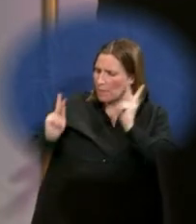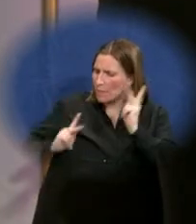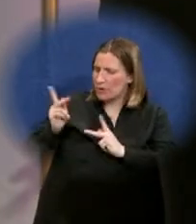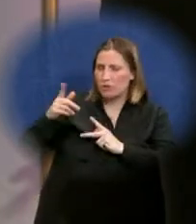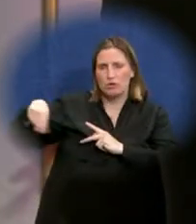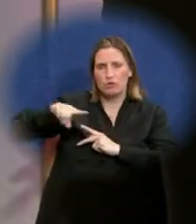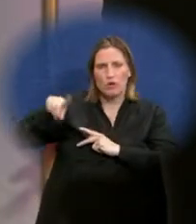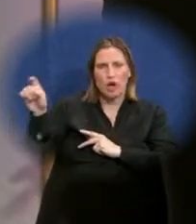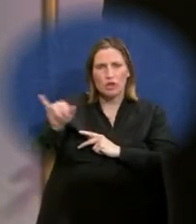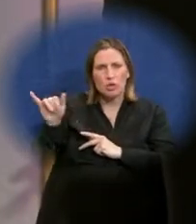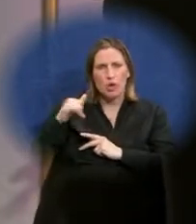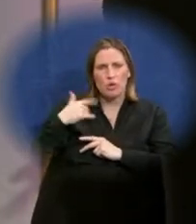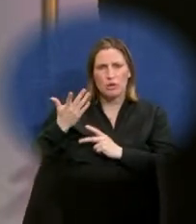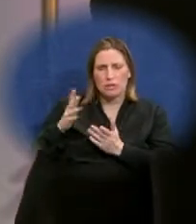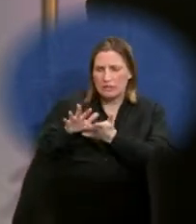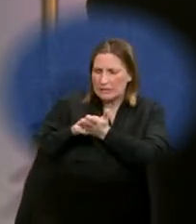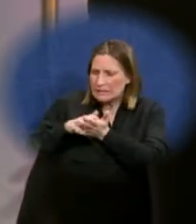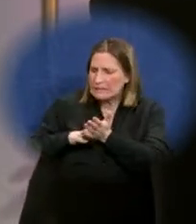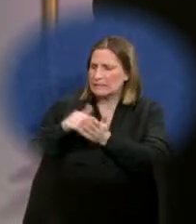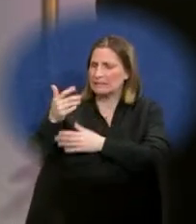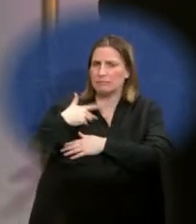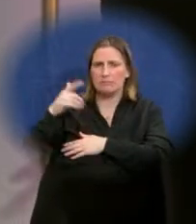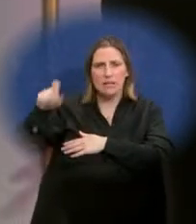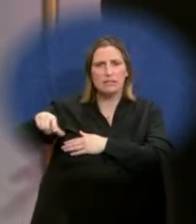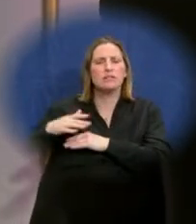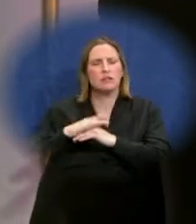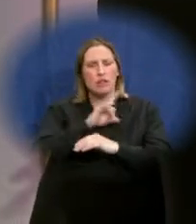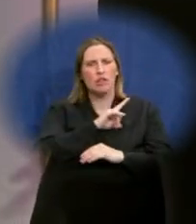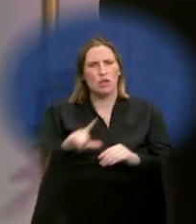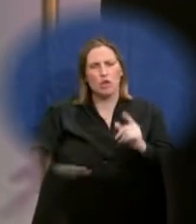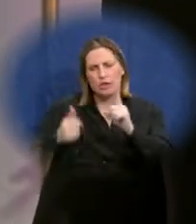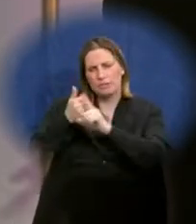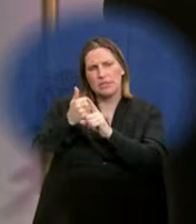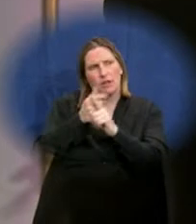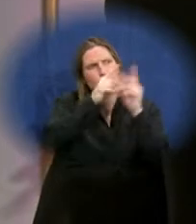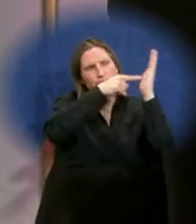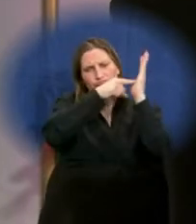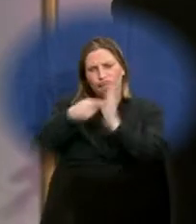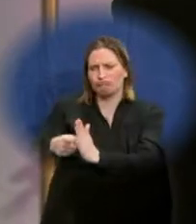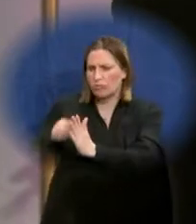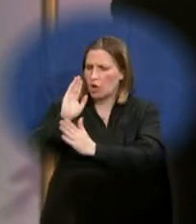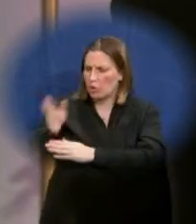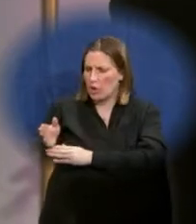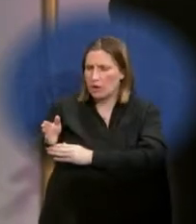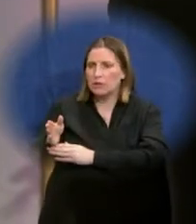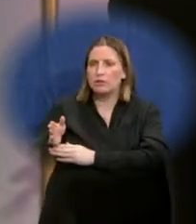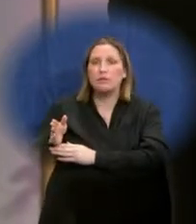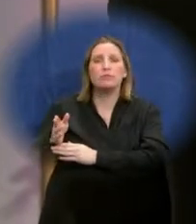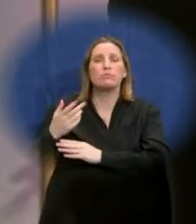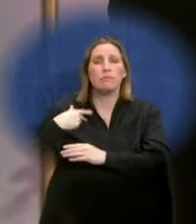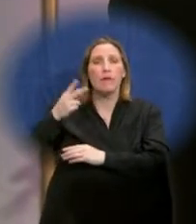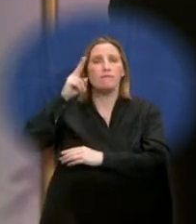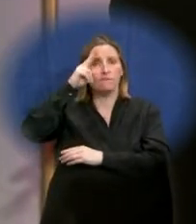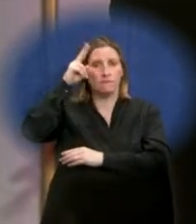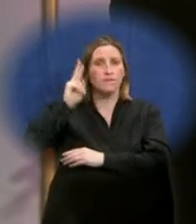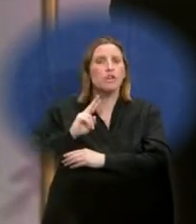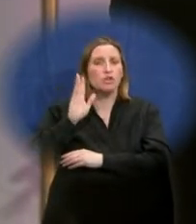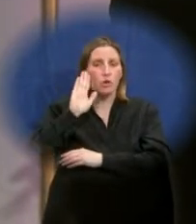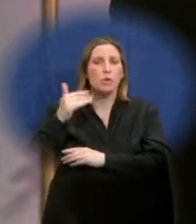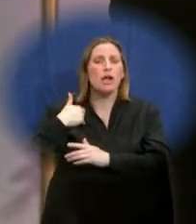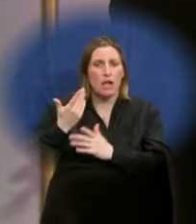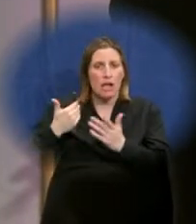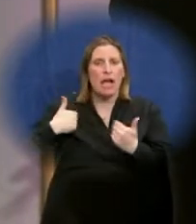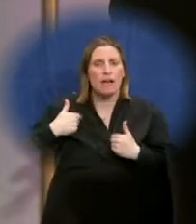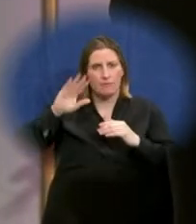you also weary my God? Therefore, the Lord himself will give you this sign. The virgin shall conceive and bear a